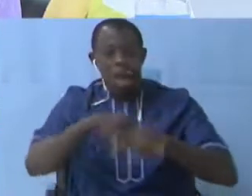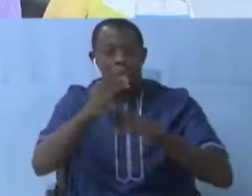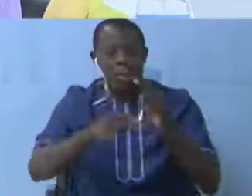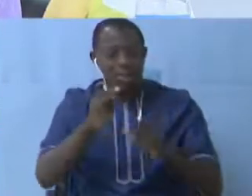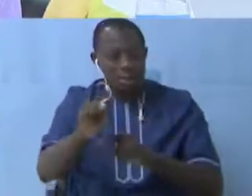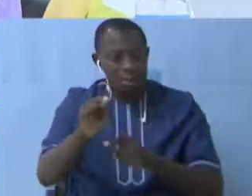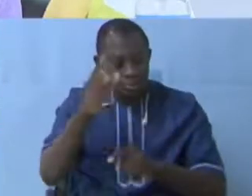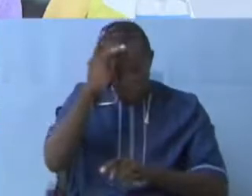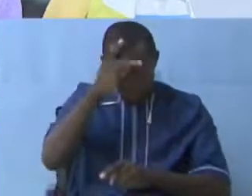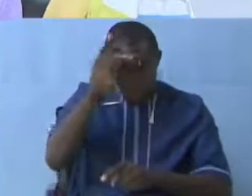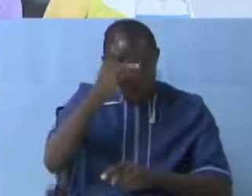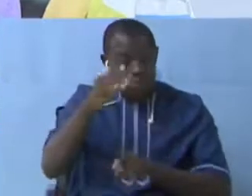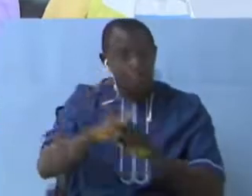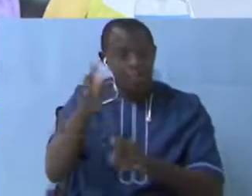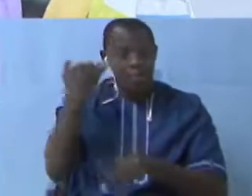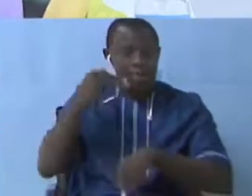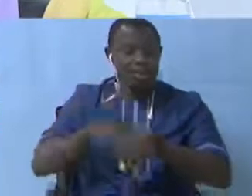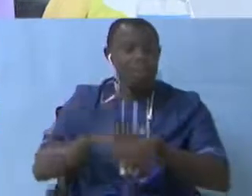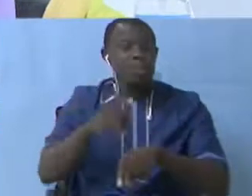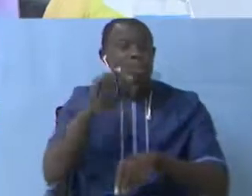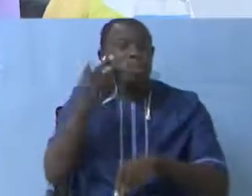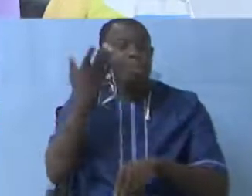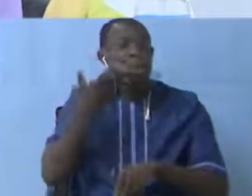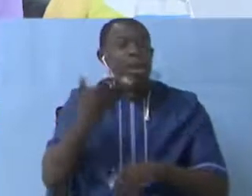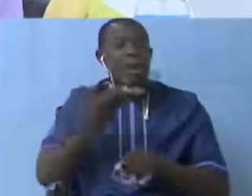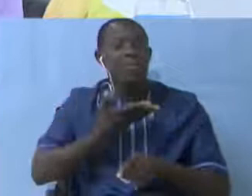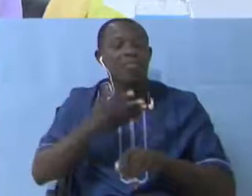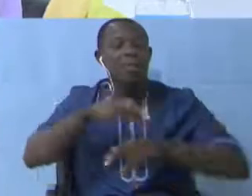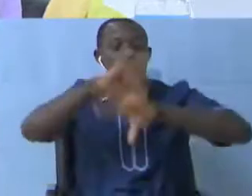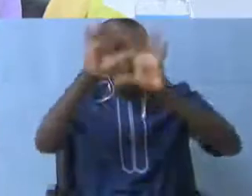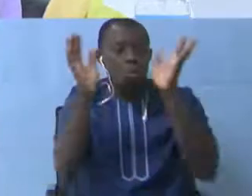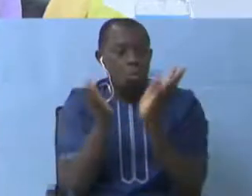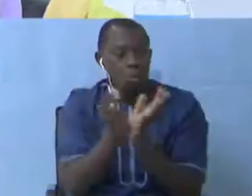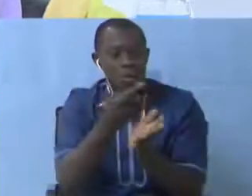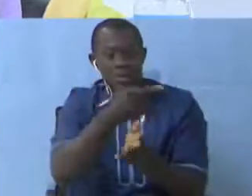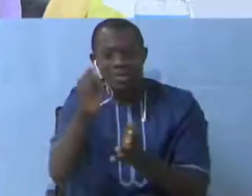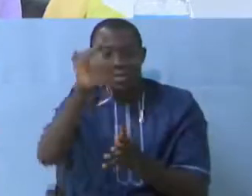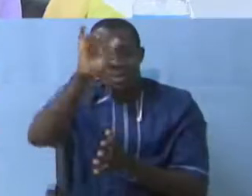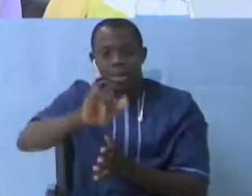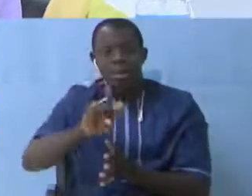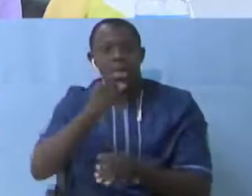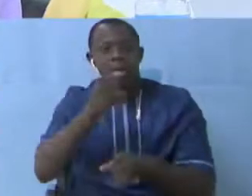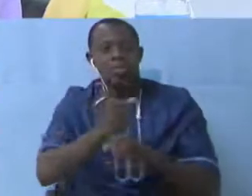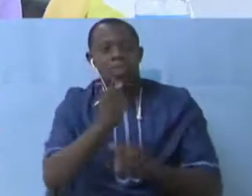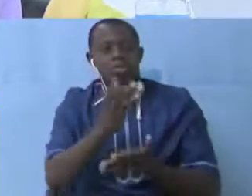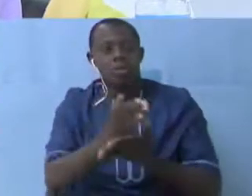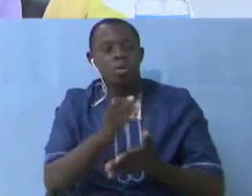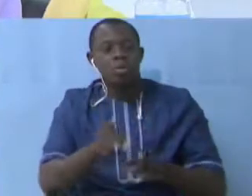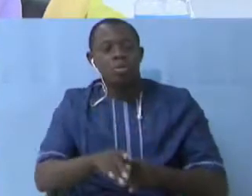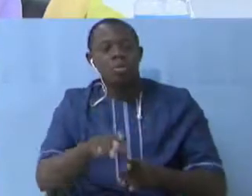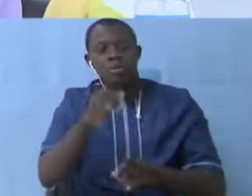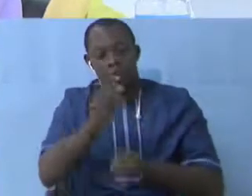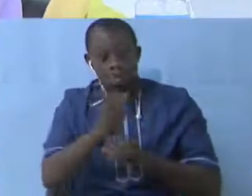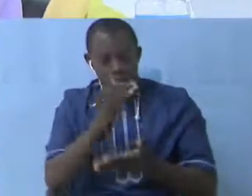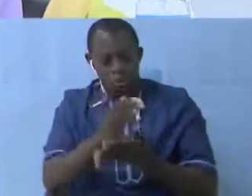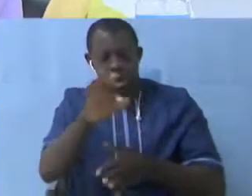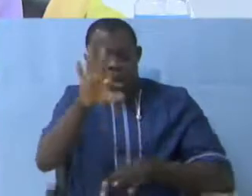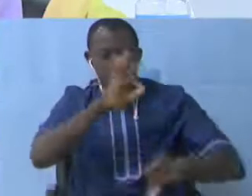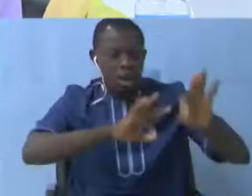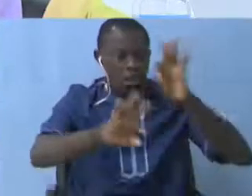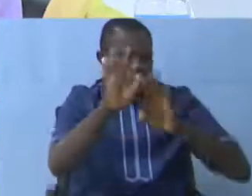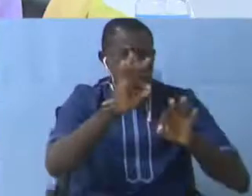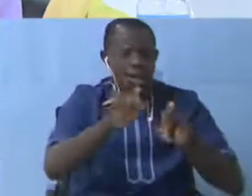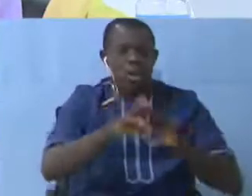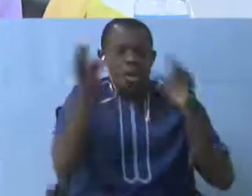that purpose at that time when you had all these years to really strengthen the judiciary, ensure that you appoint judges, so you refused to do